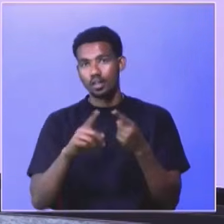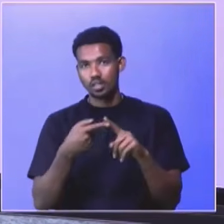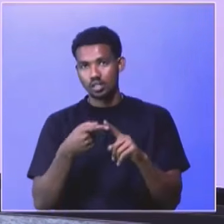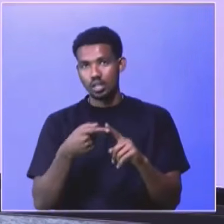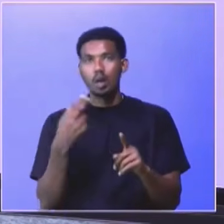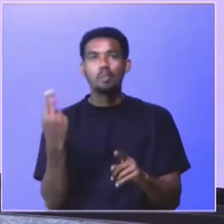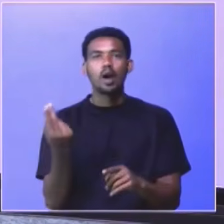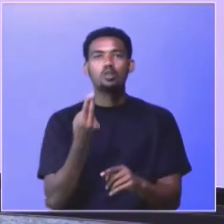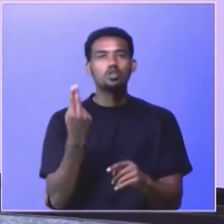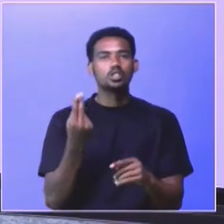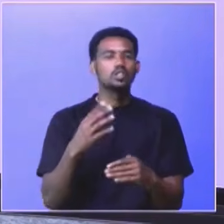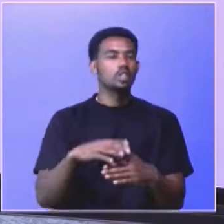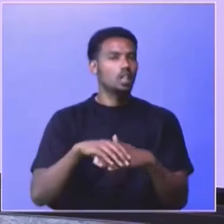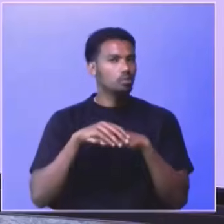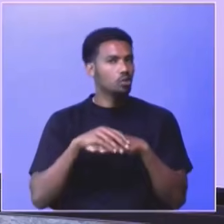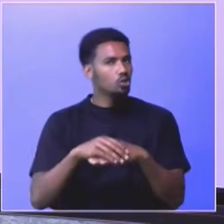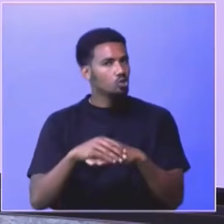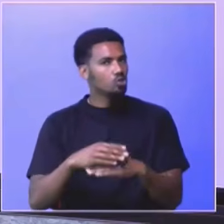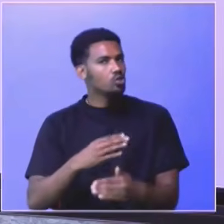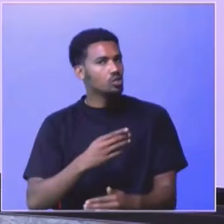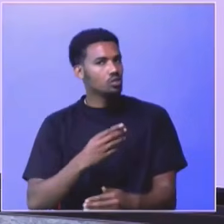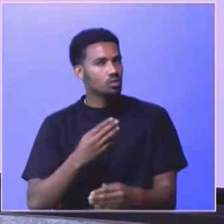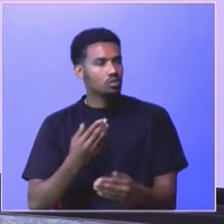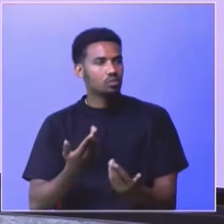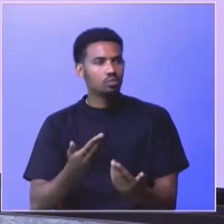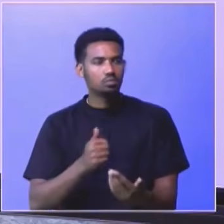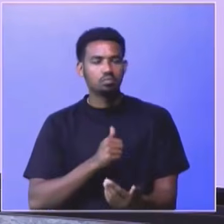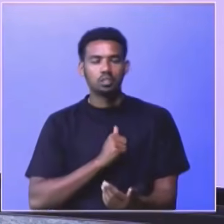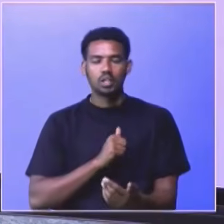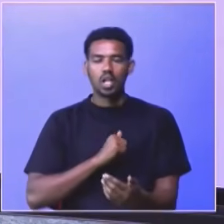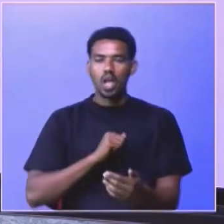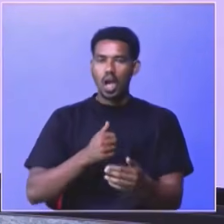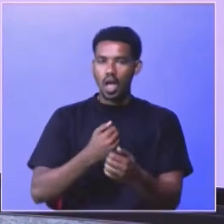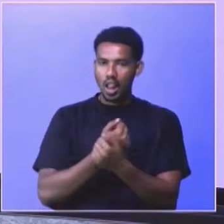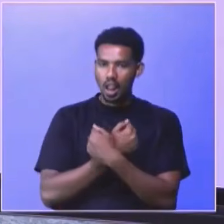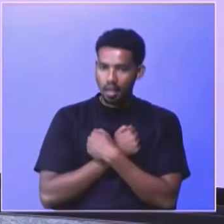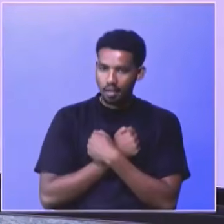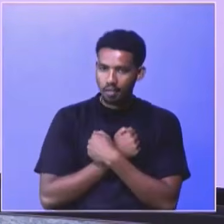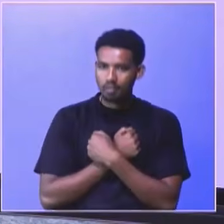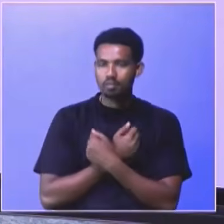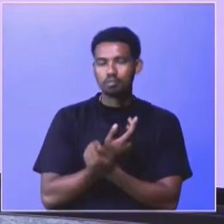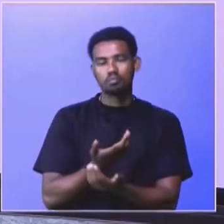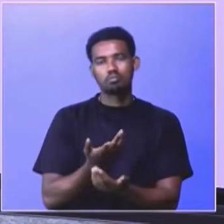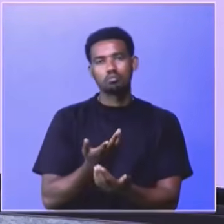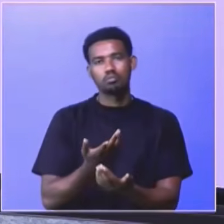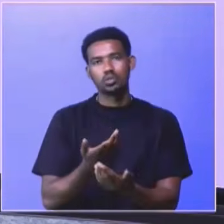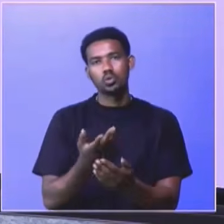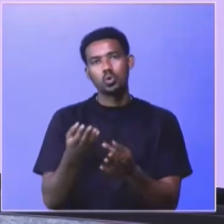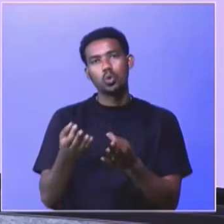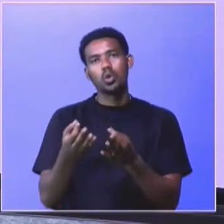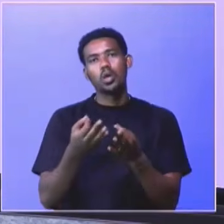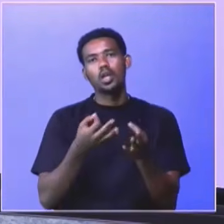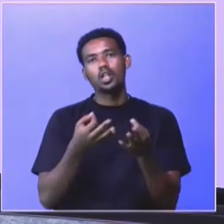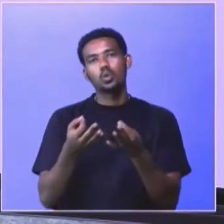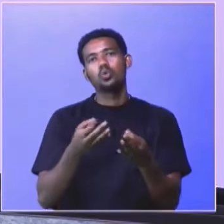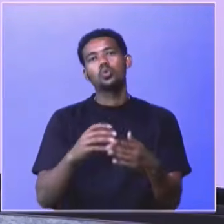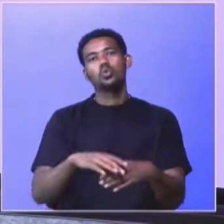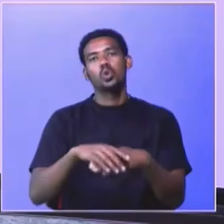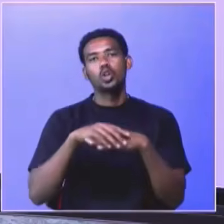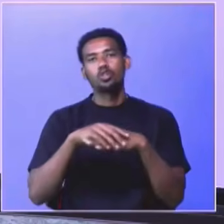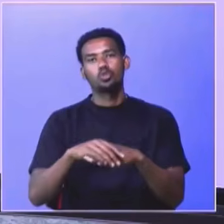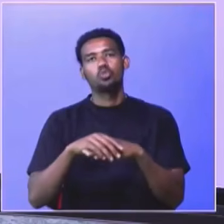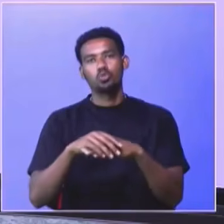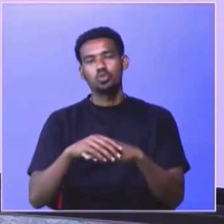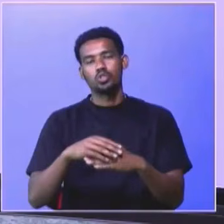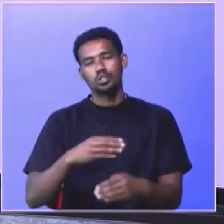let me introduce myself, and also I would love to introduce myself. You can use these phrases